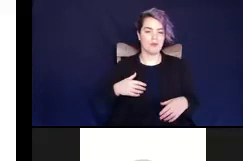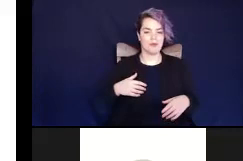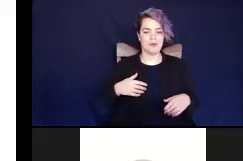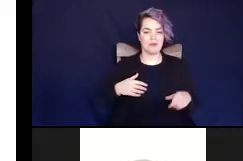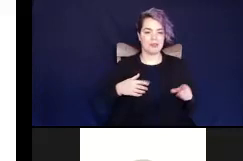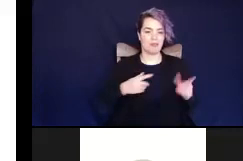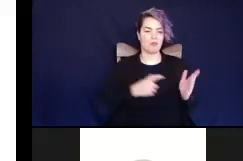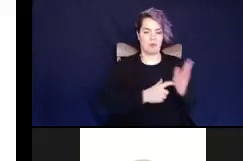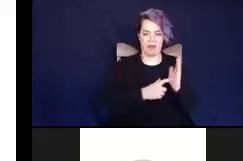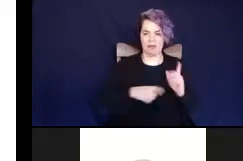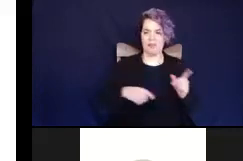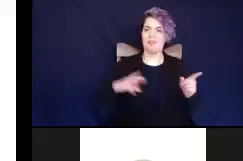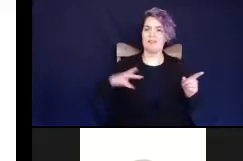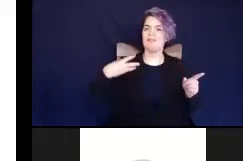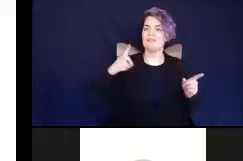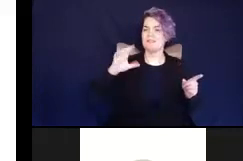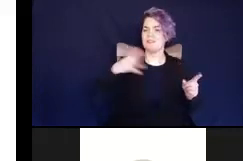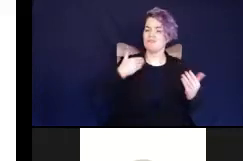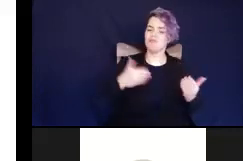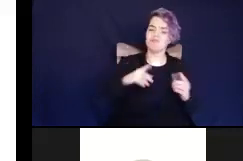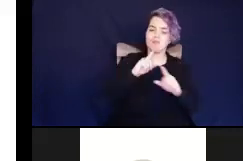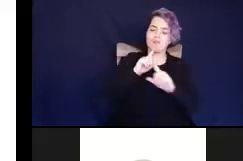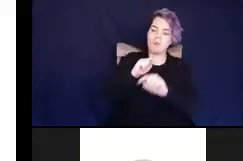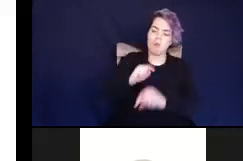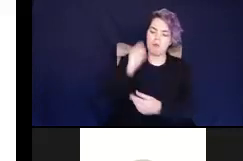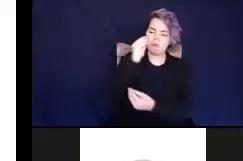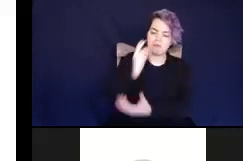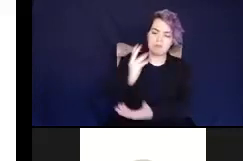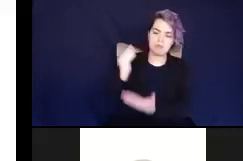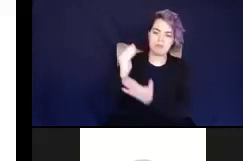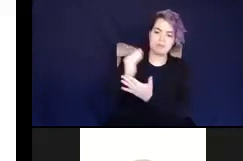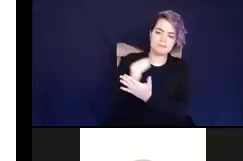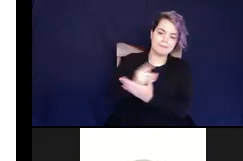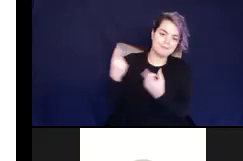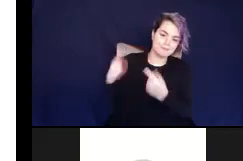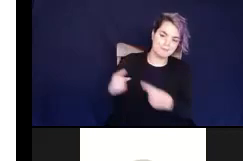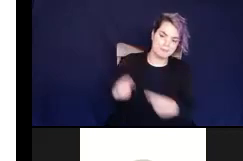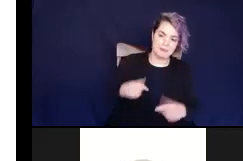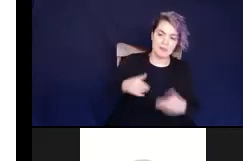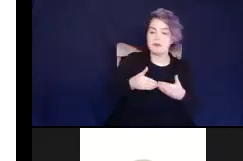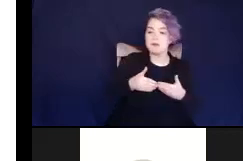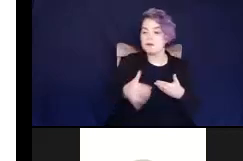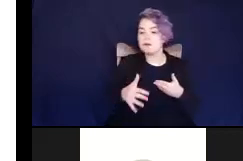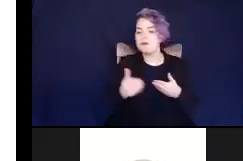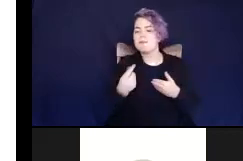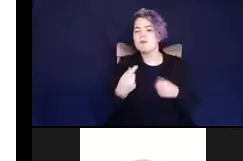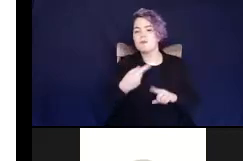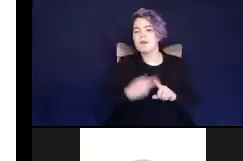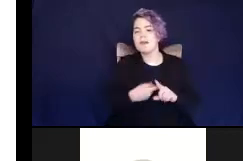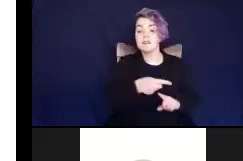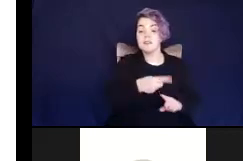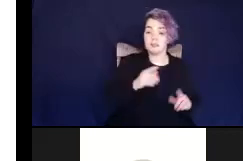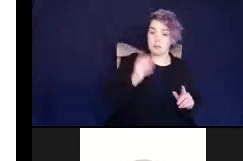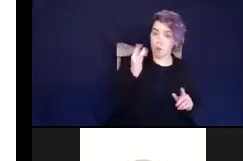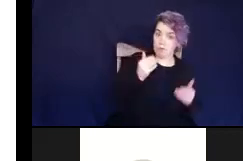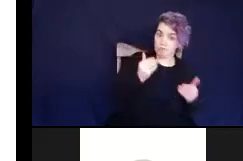to sort of talk about it in a couple of months why they did or didn't